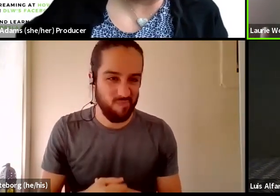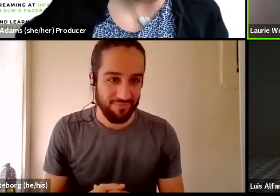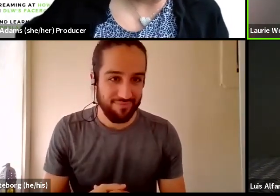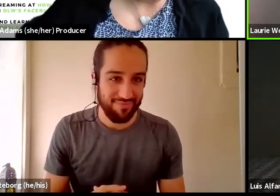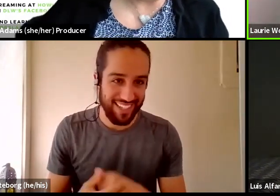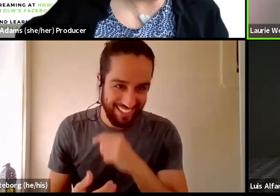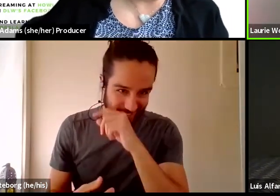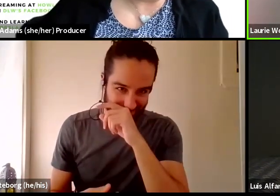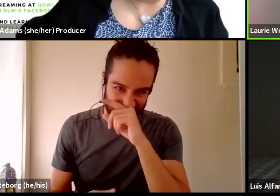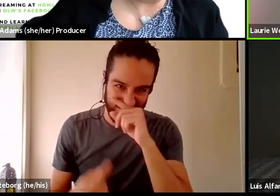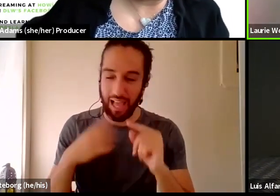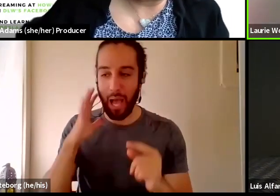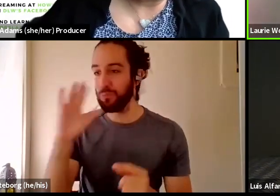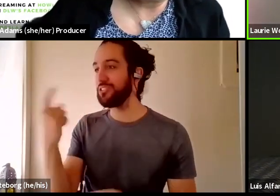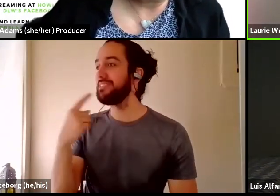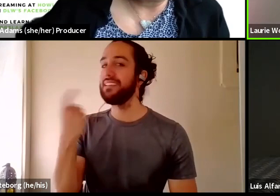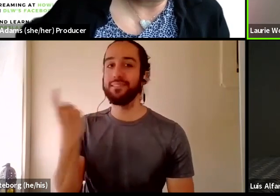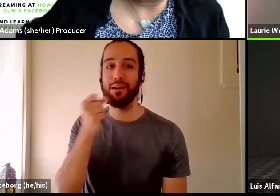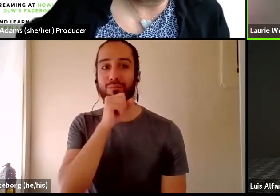ooh.